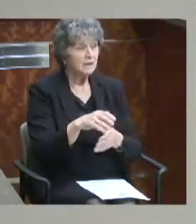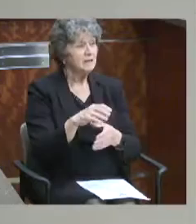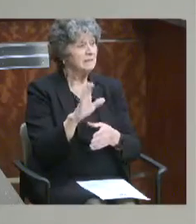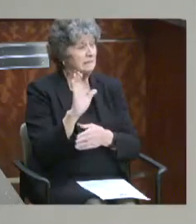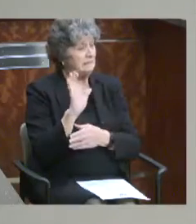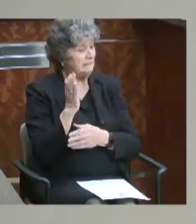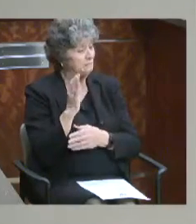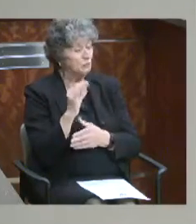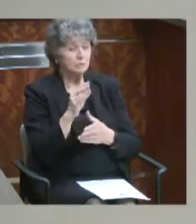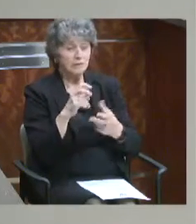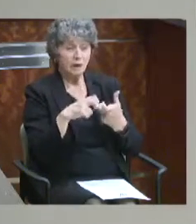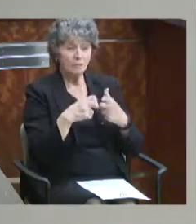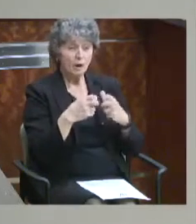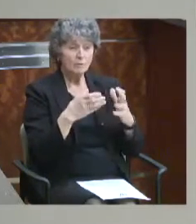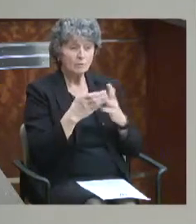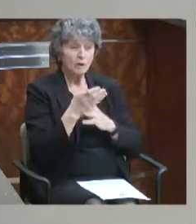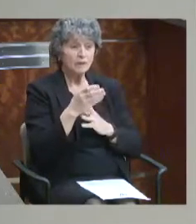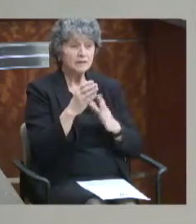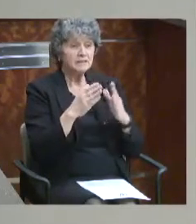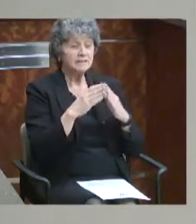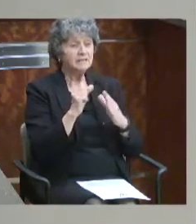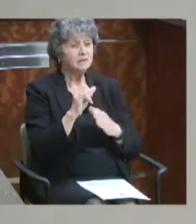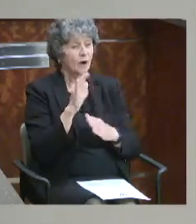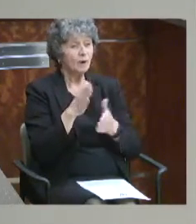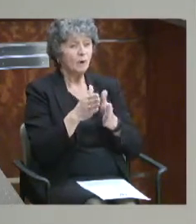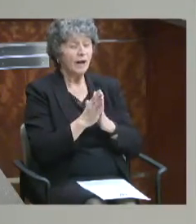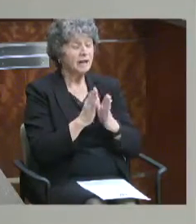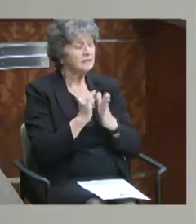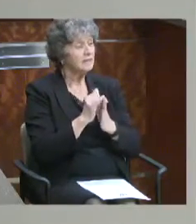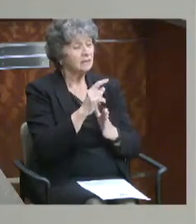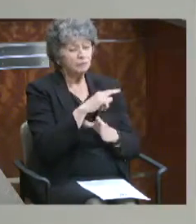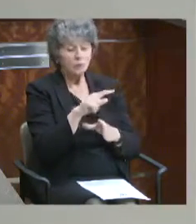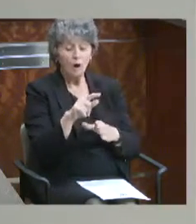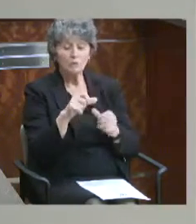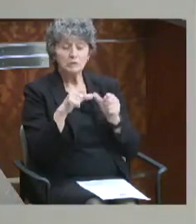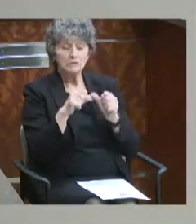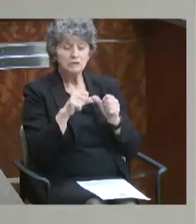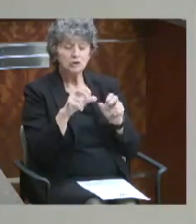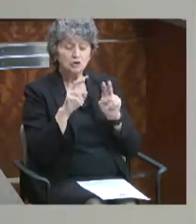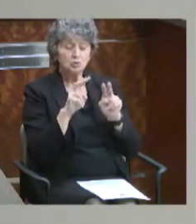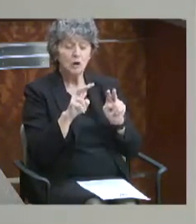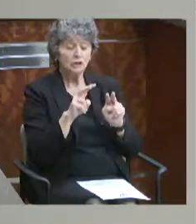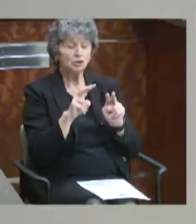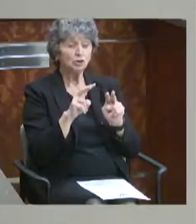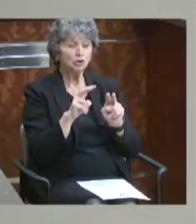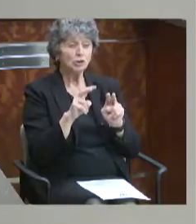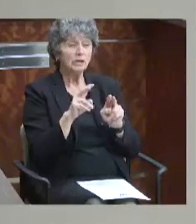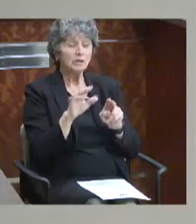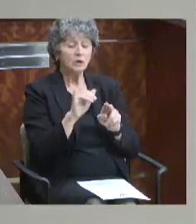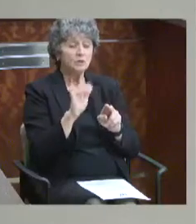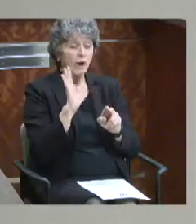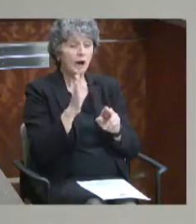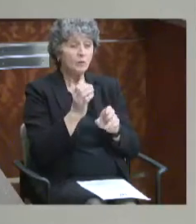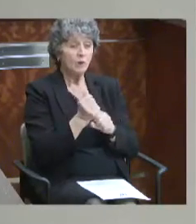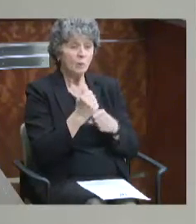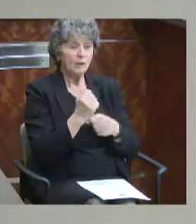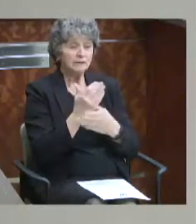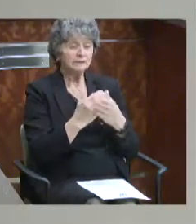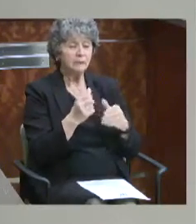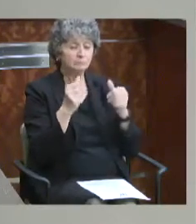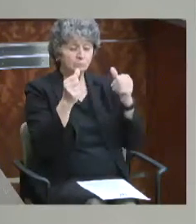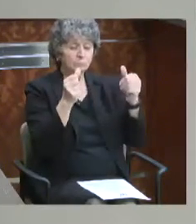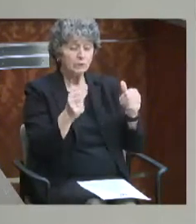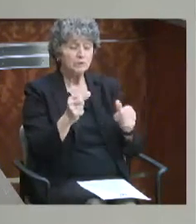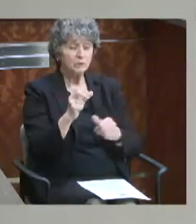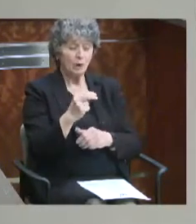the city. So I'll just ask that you continue to watch the city website, and also I'll be making some postings on my